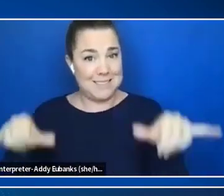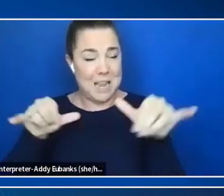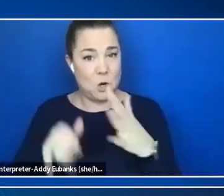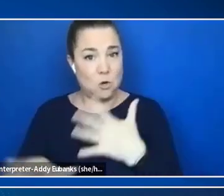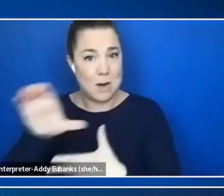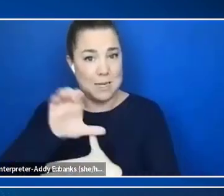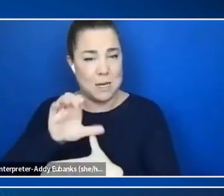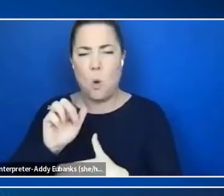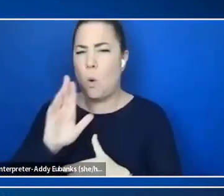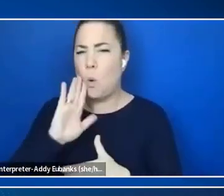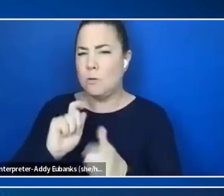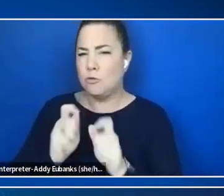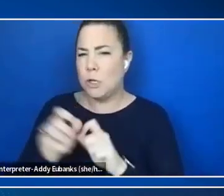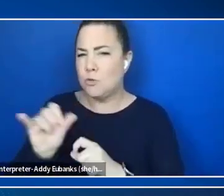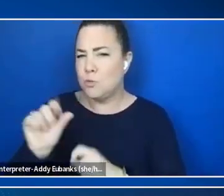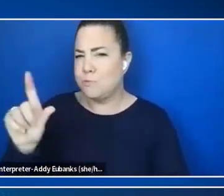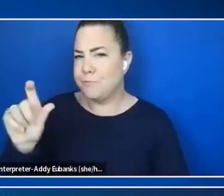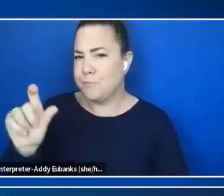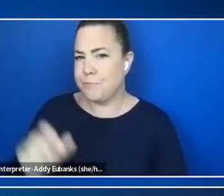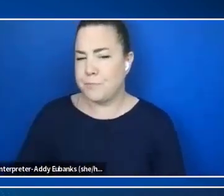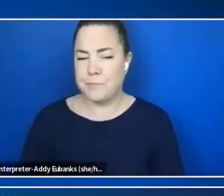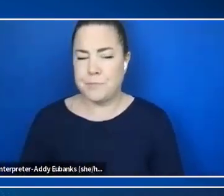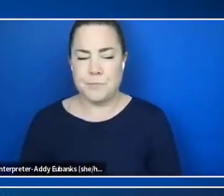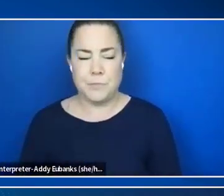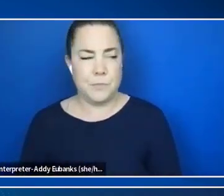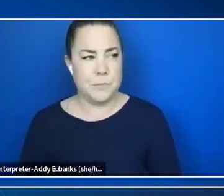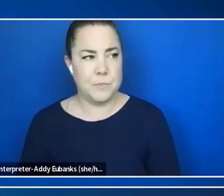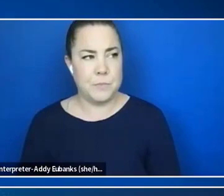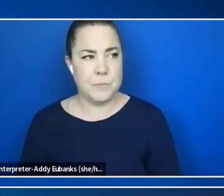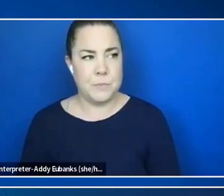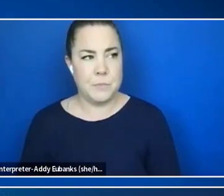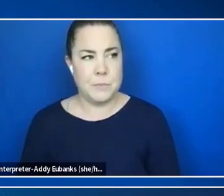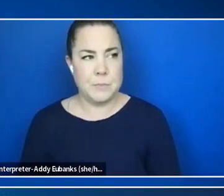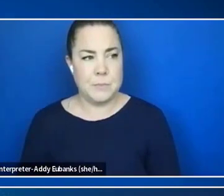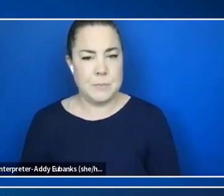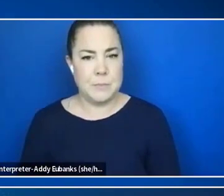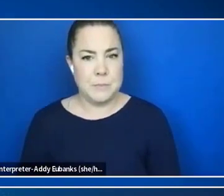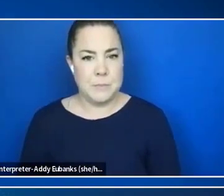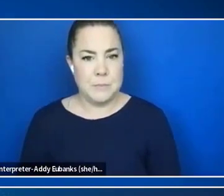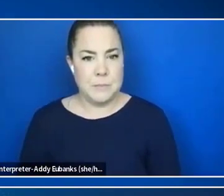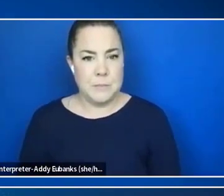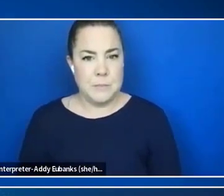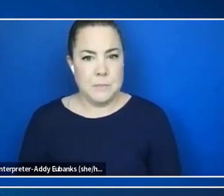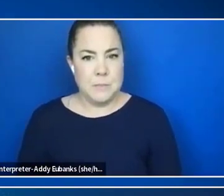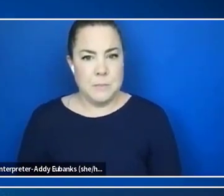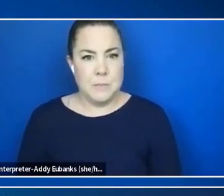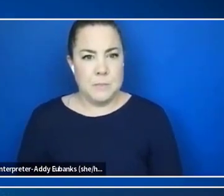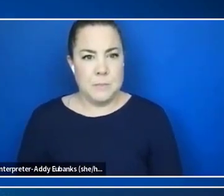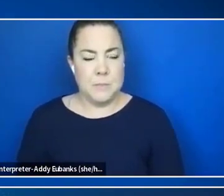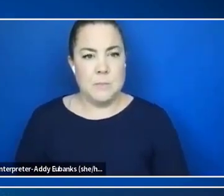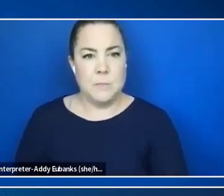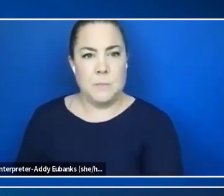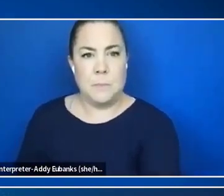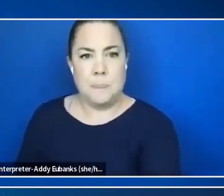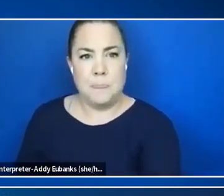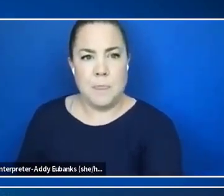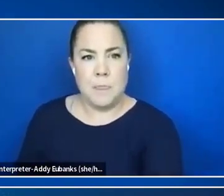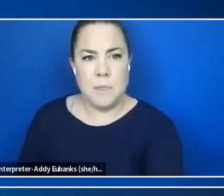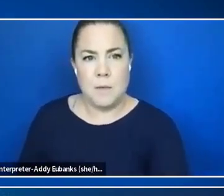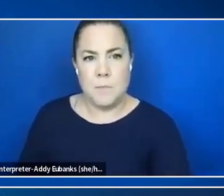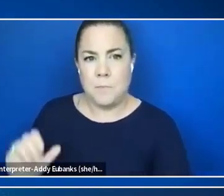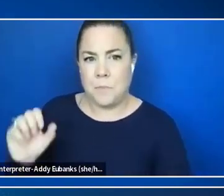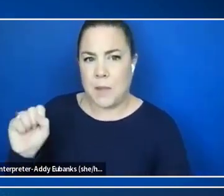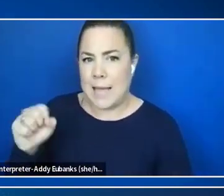changes soon as well? So I'm sorry, is it SPIRs, Ks, and